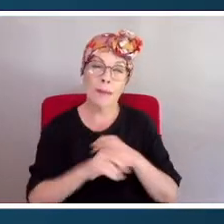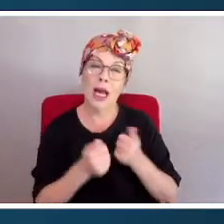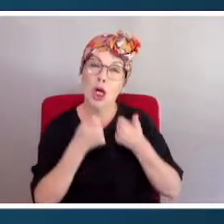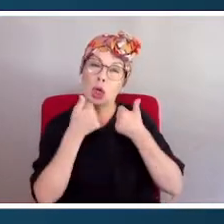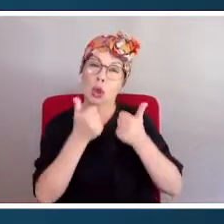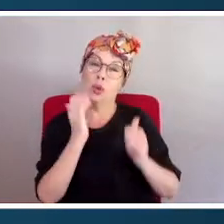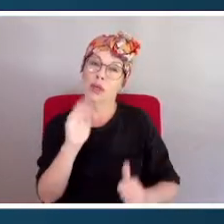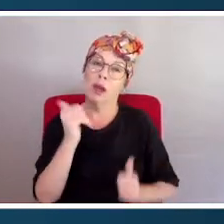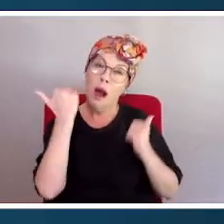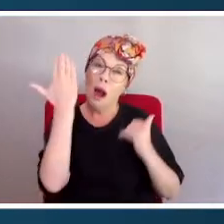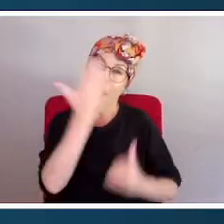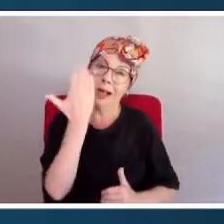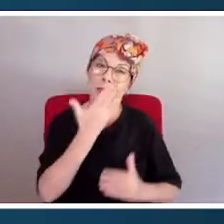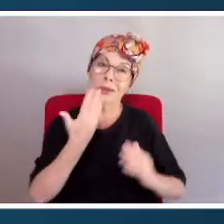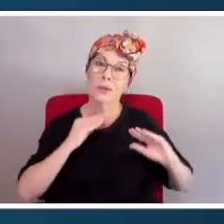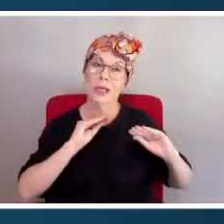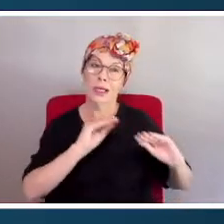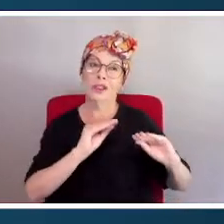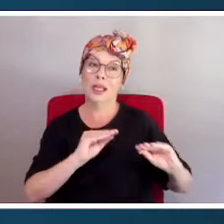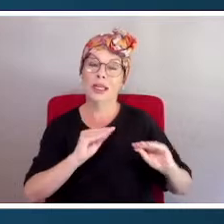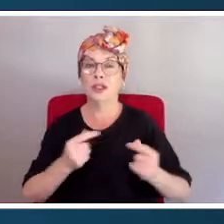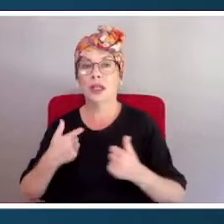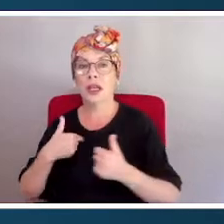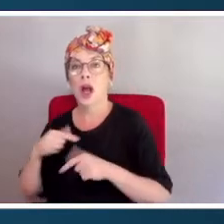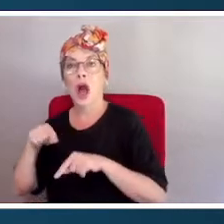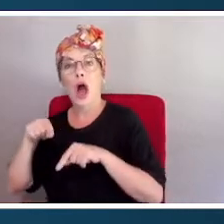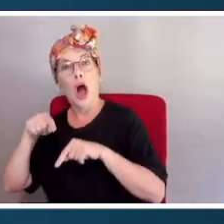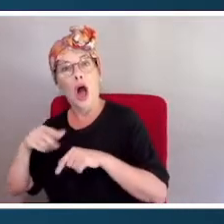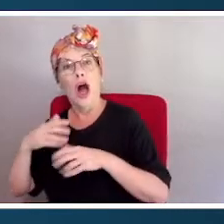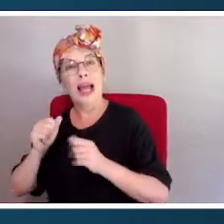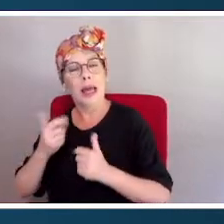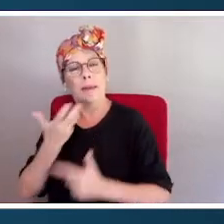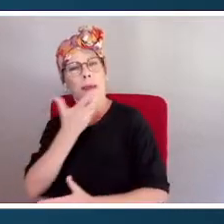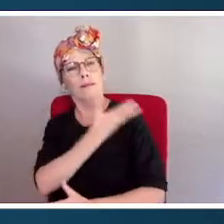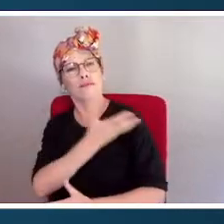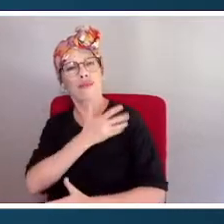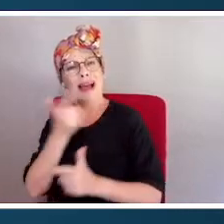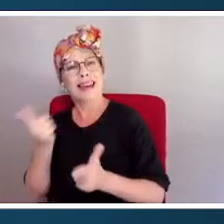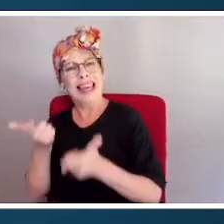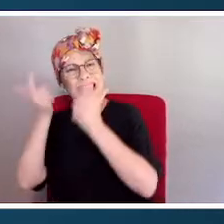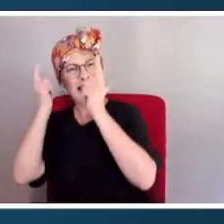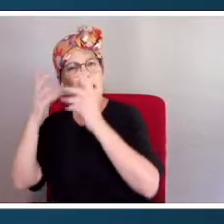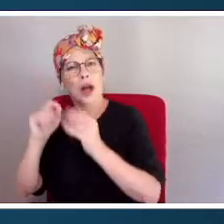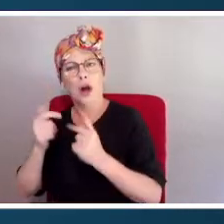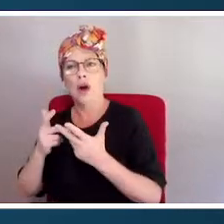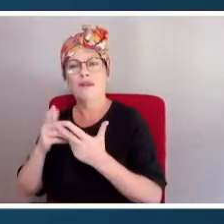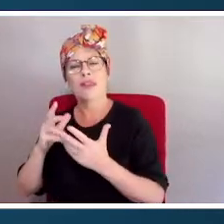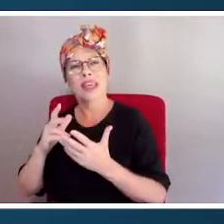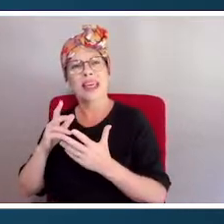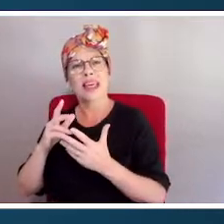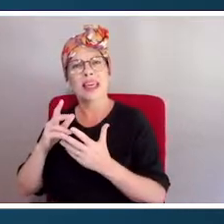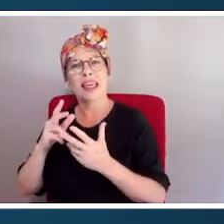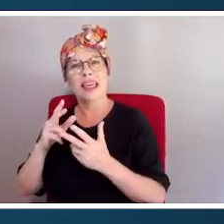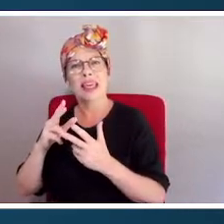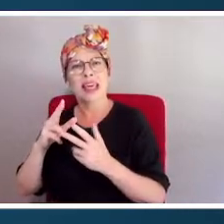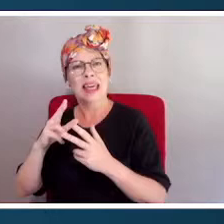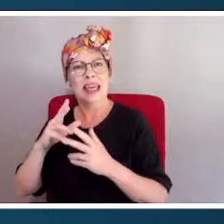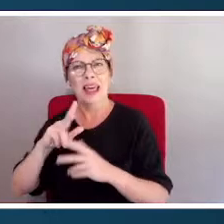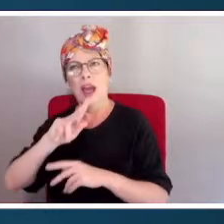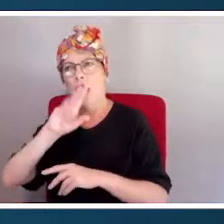of the Pacific's oldest political party, the National Federation Party, and also Fiji's Deputy Prime